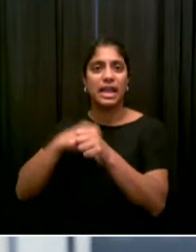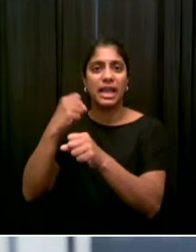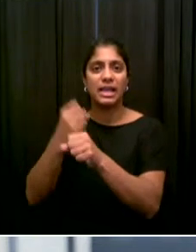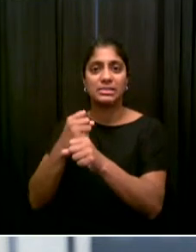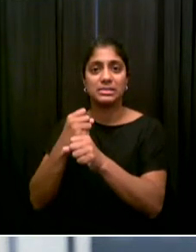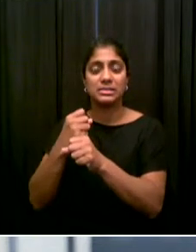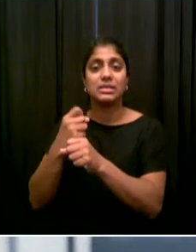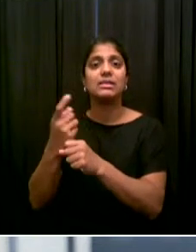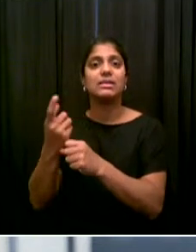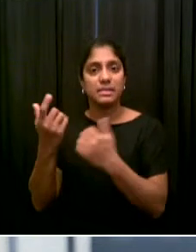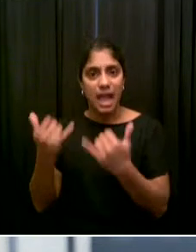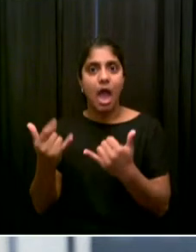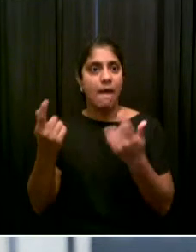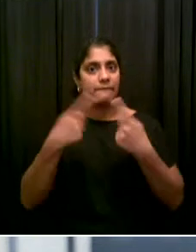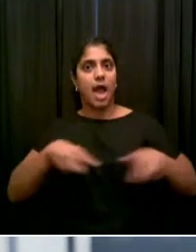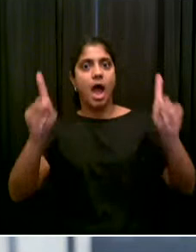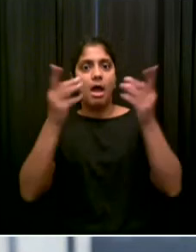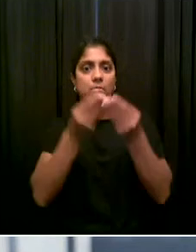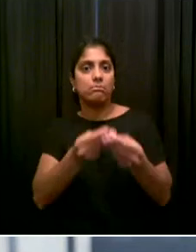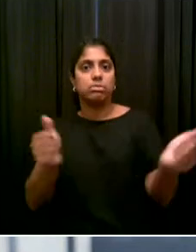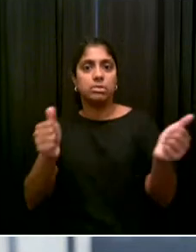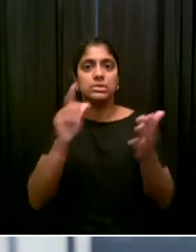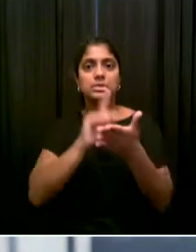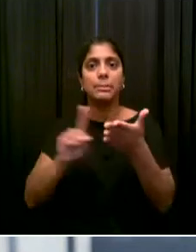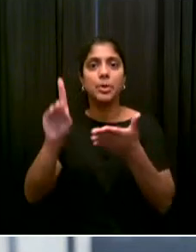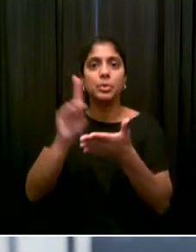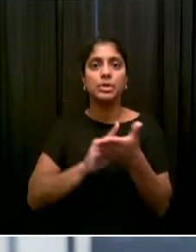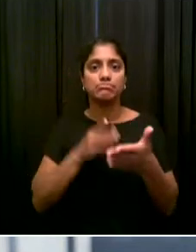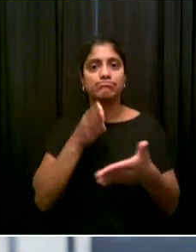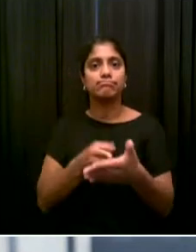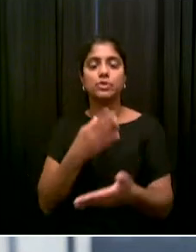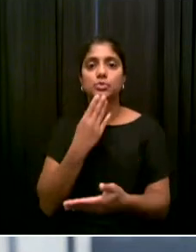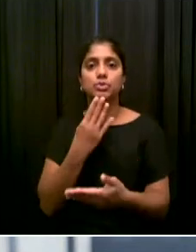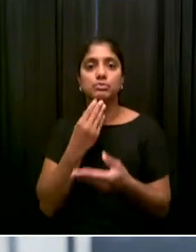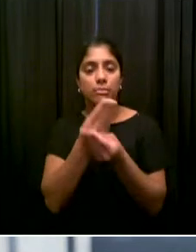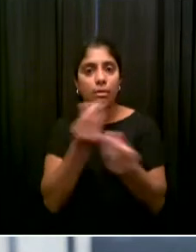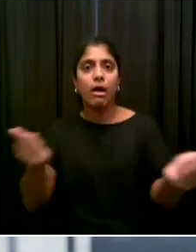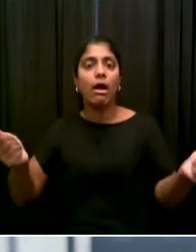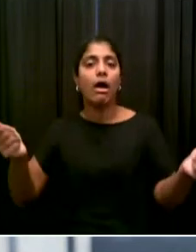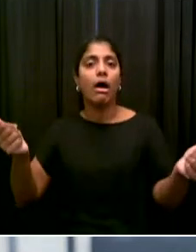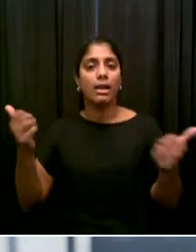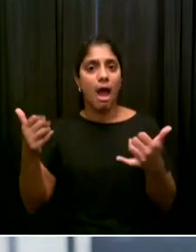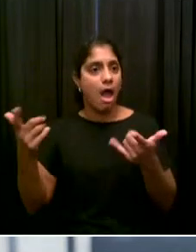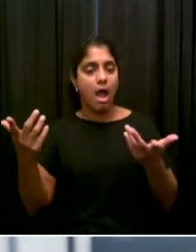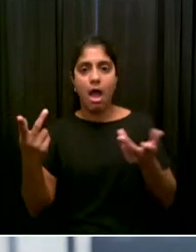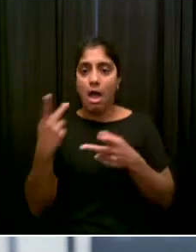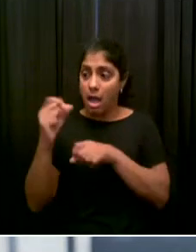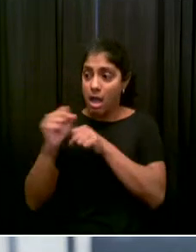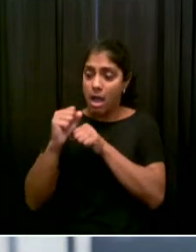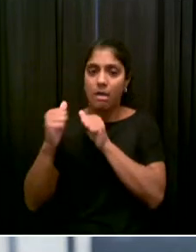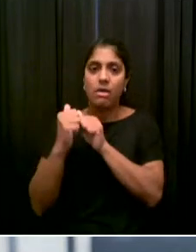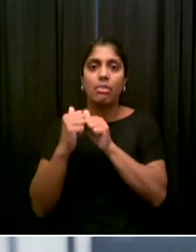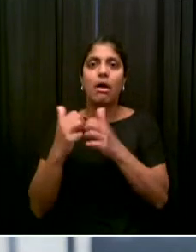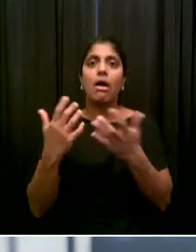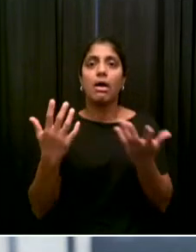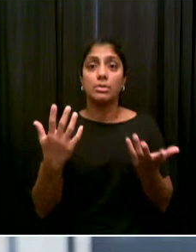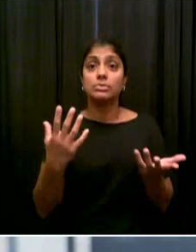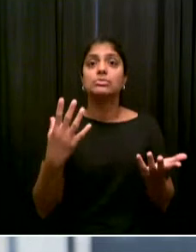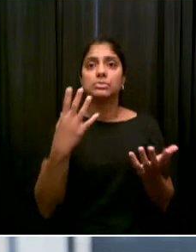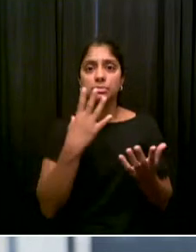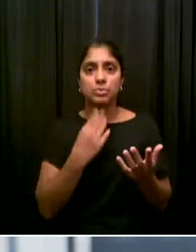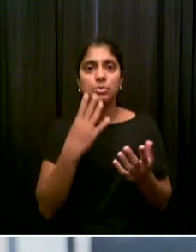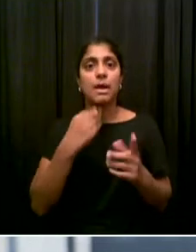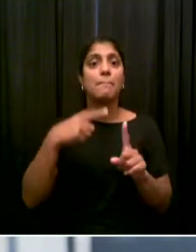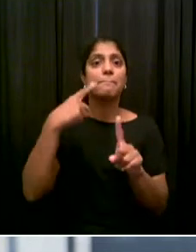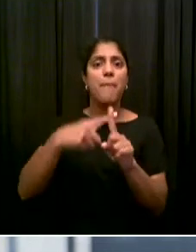needs those special people who know how to do that. I've also had the honor of going with Rabbi Miller to Israel, and